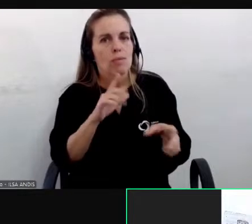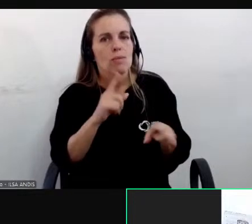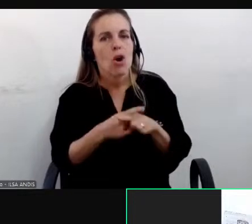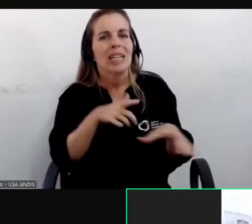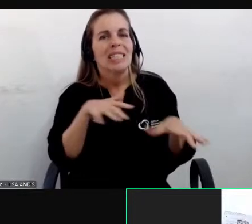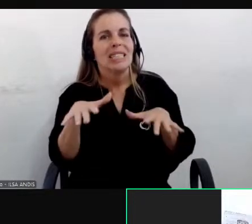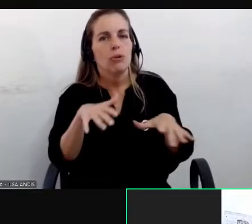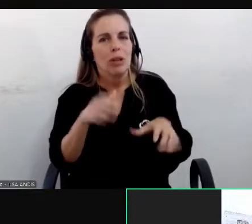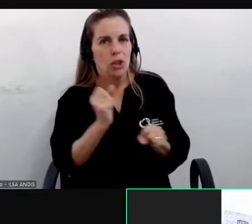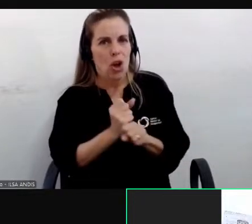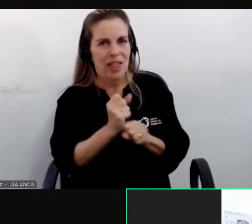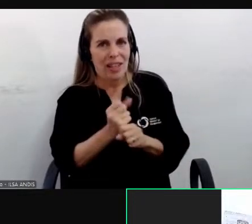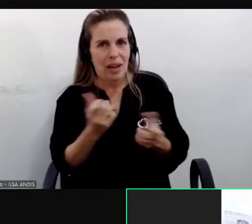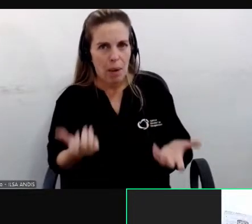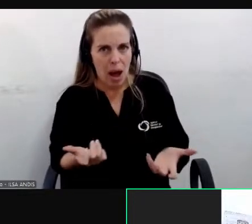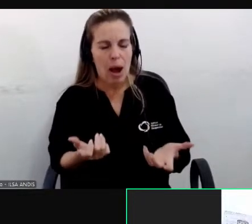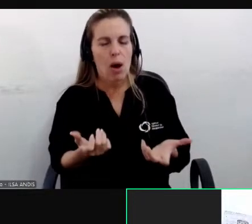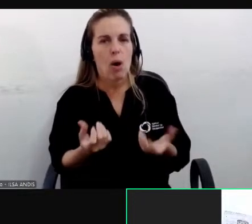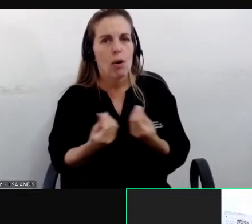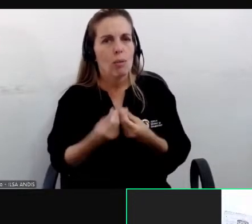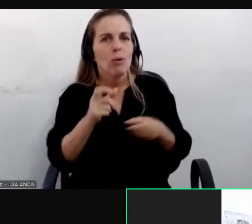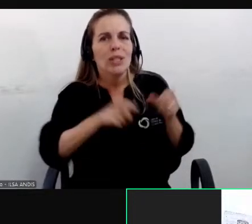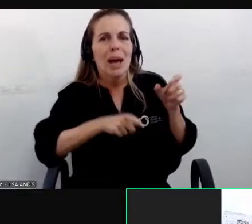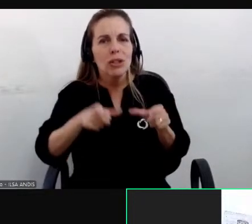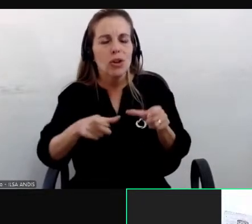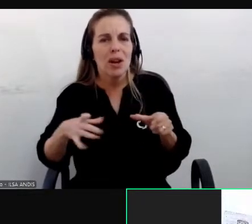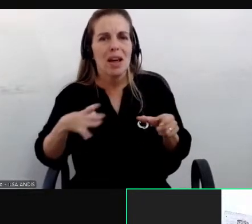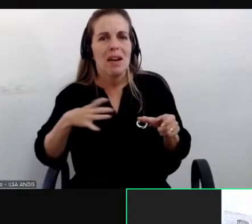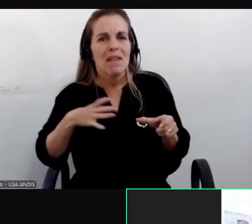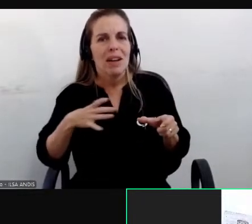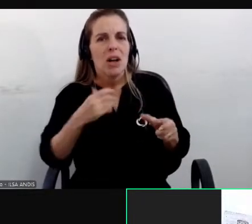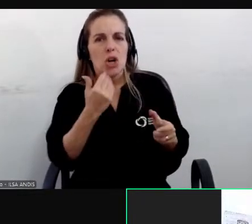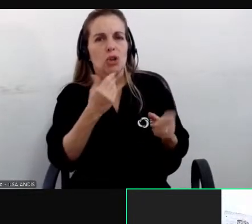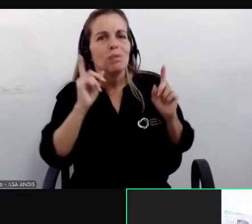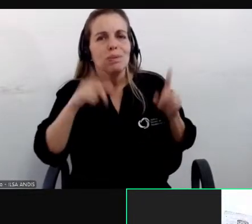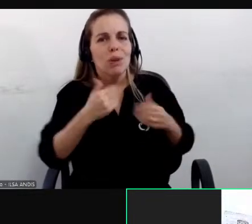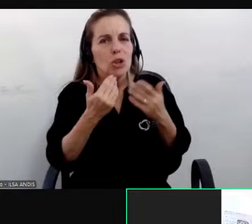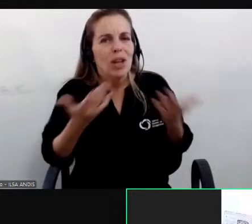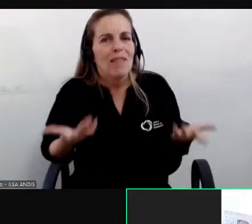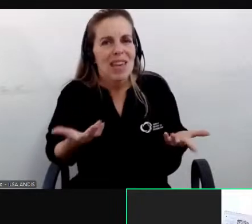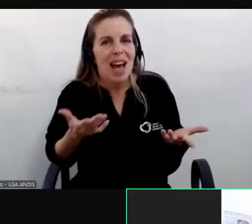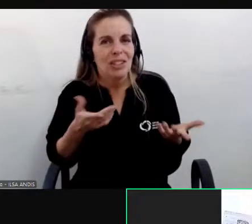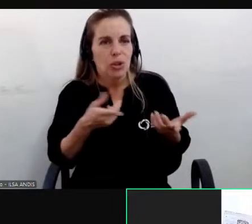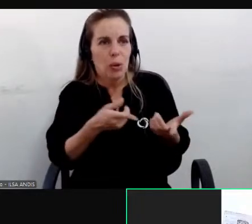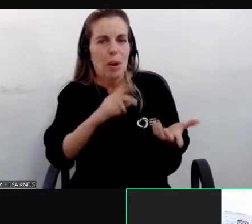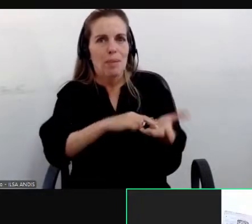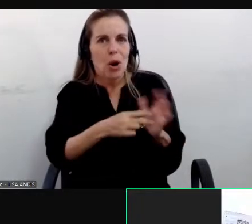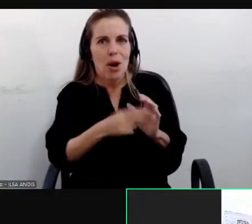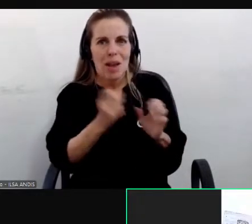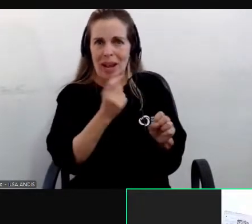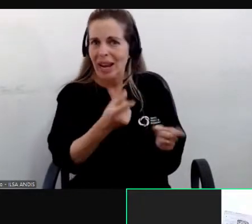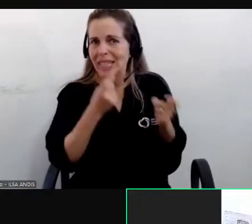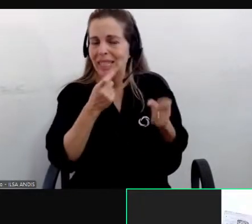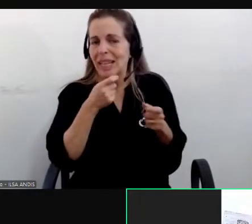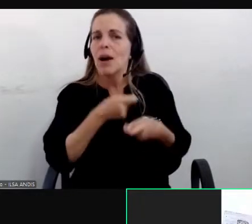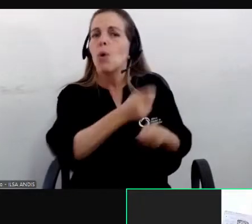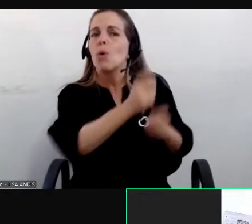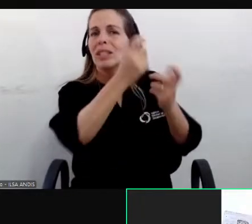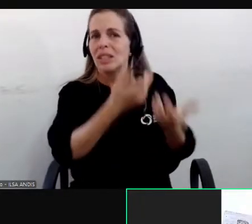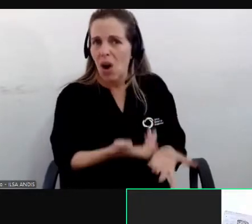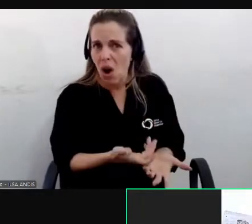to file a labor complaint at one point because there were a lot of people